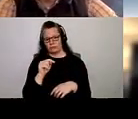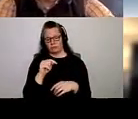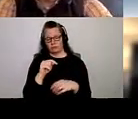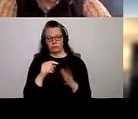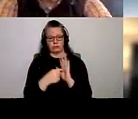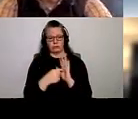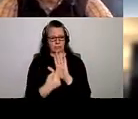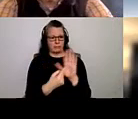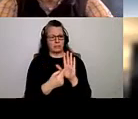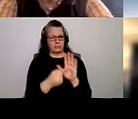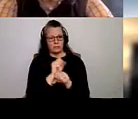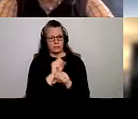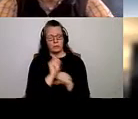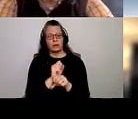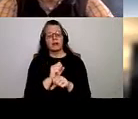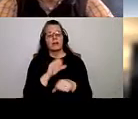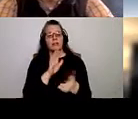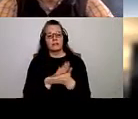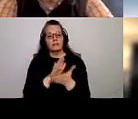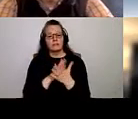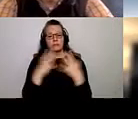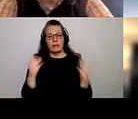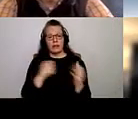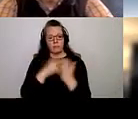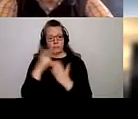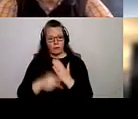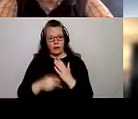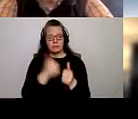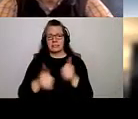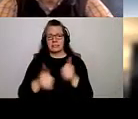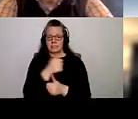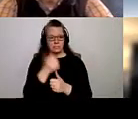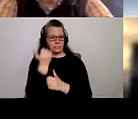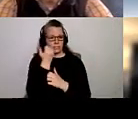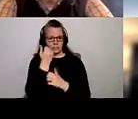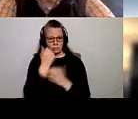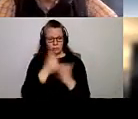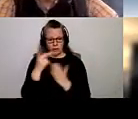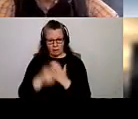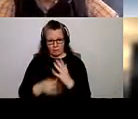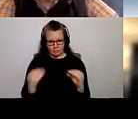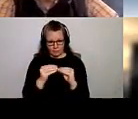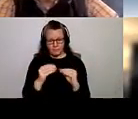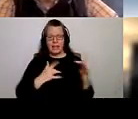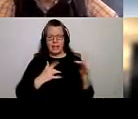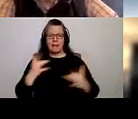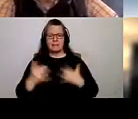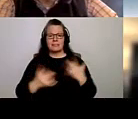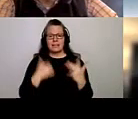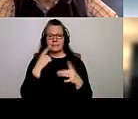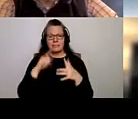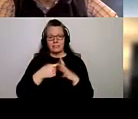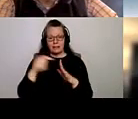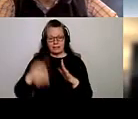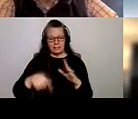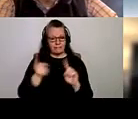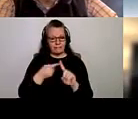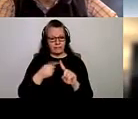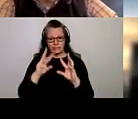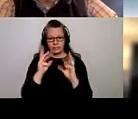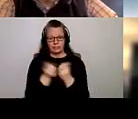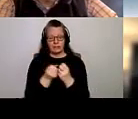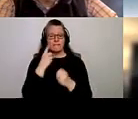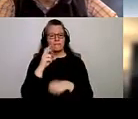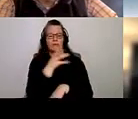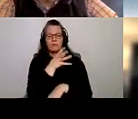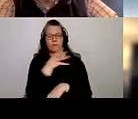Care Program, school health programs, our senior dental program, and more. And I'm excited to be kicking off this first session on rural hospitals,